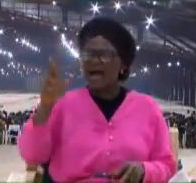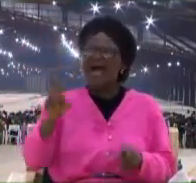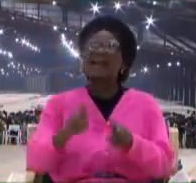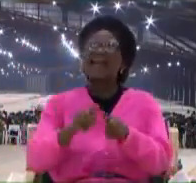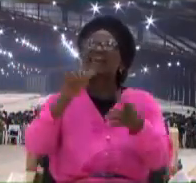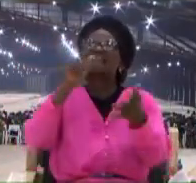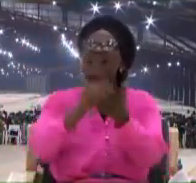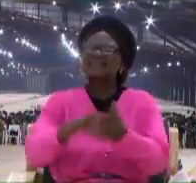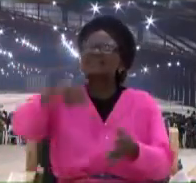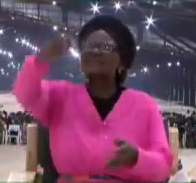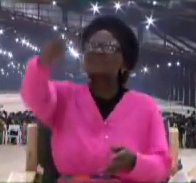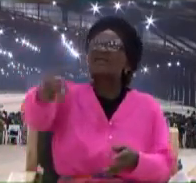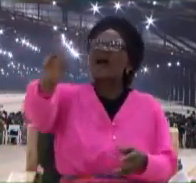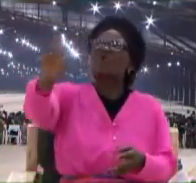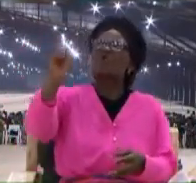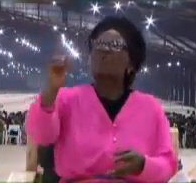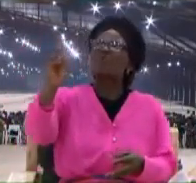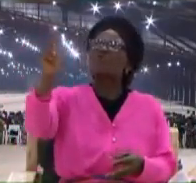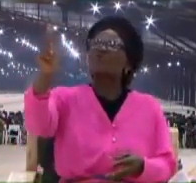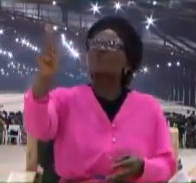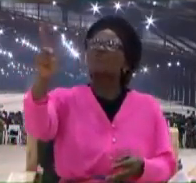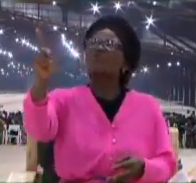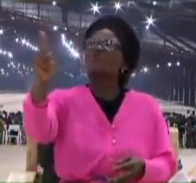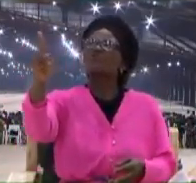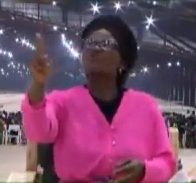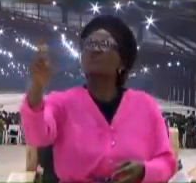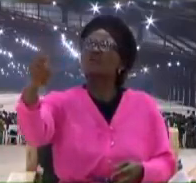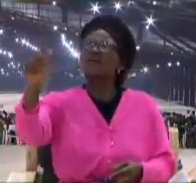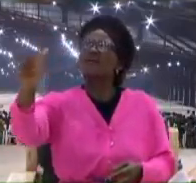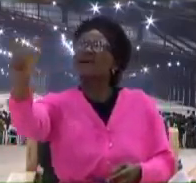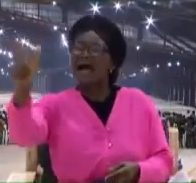so that they can begin to shine again.